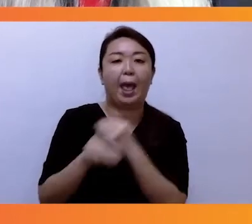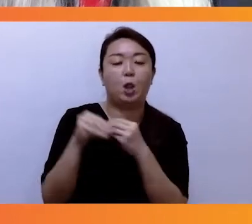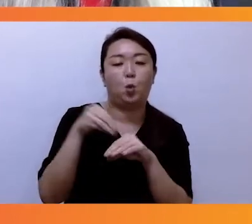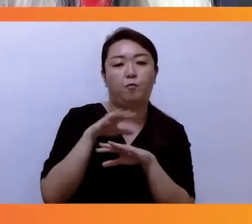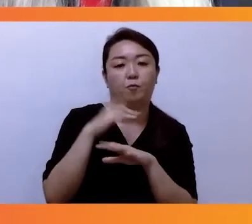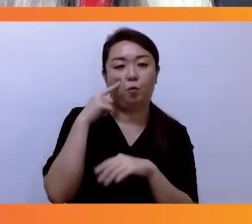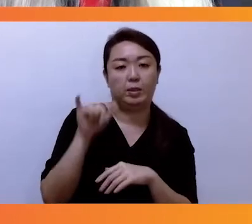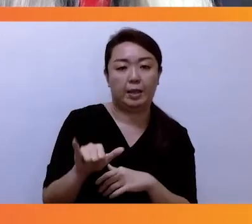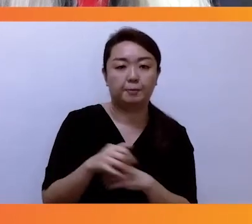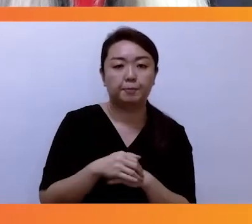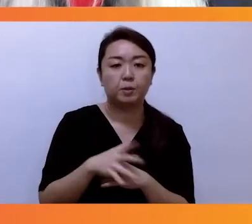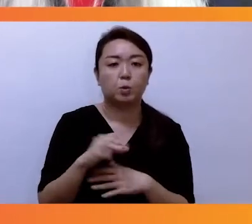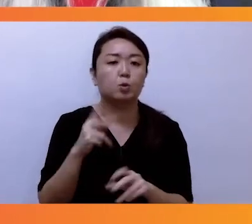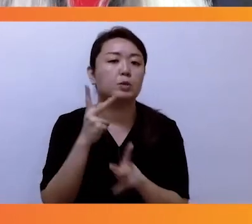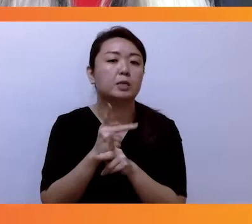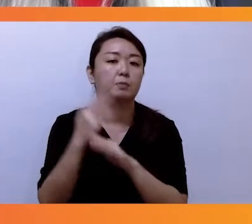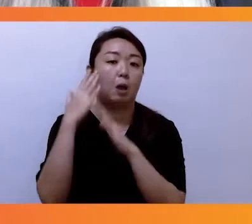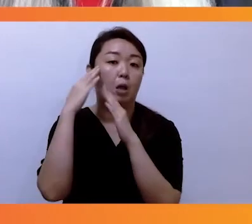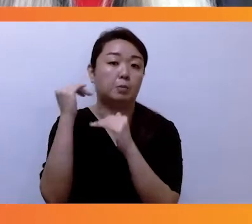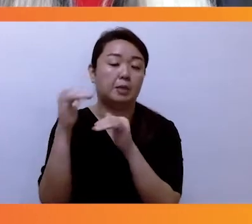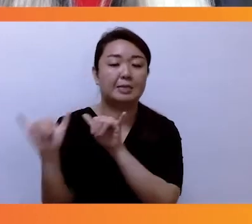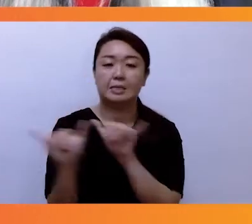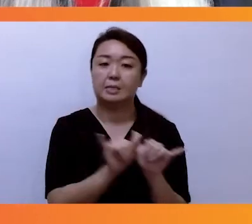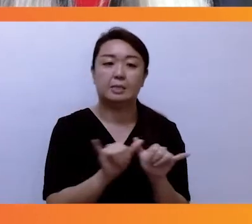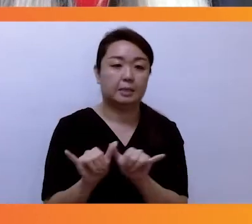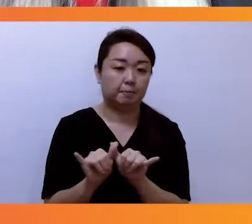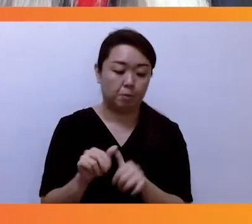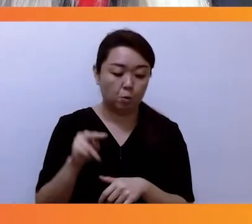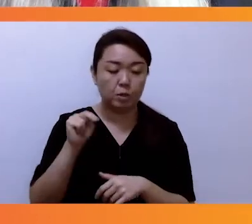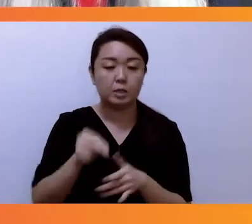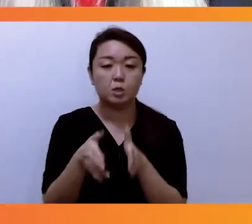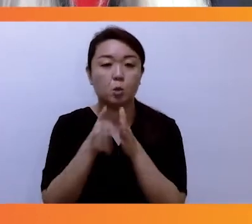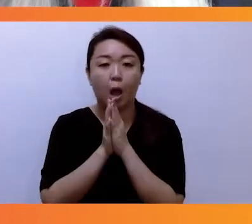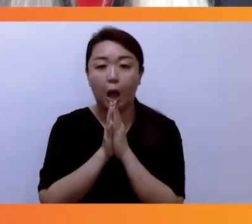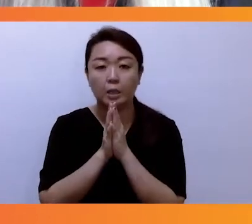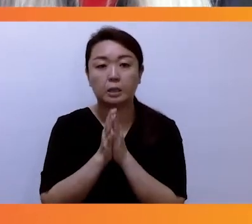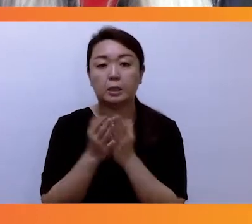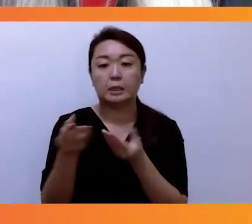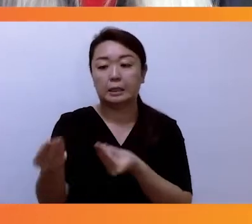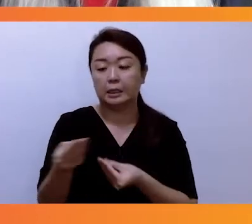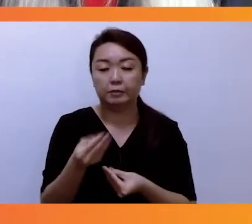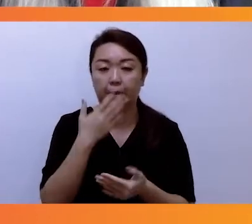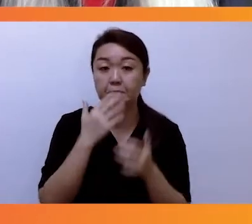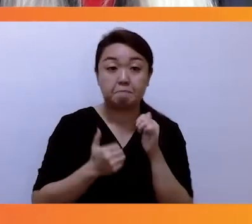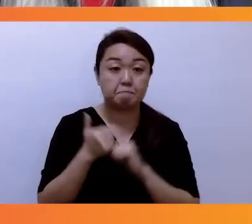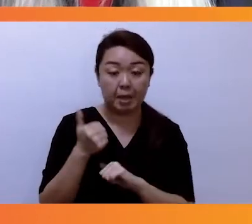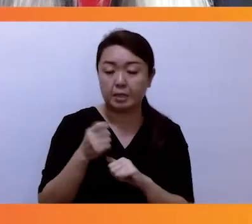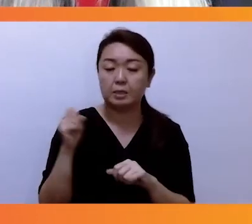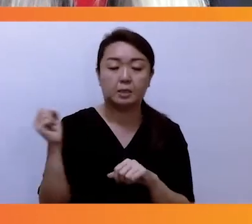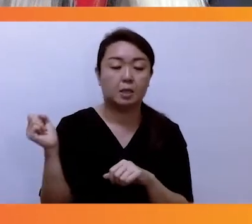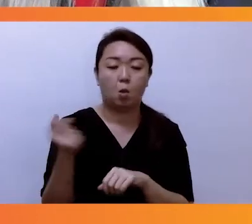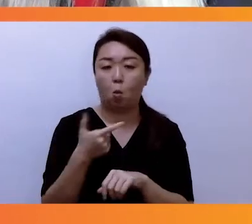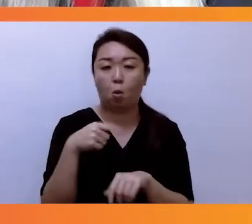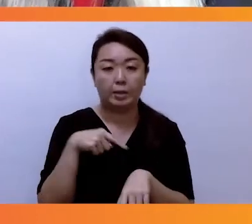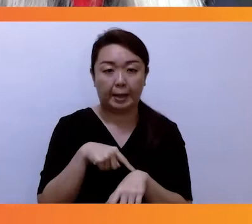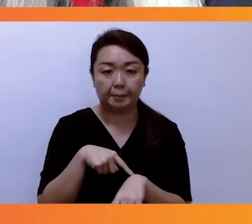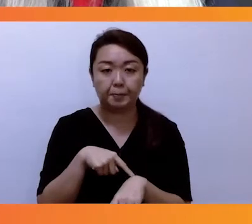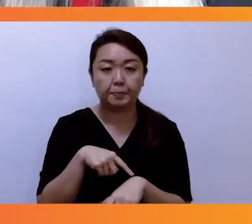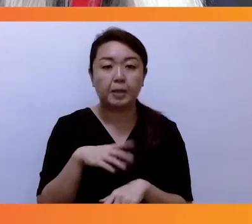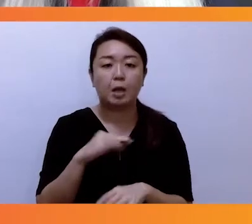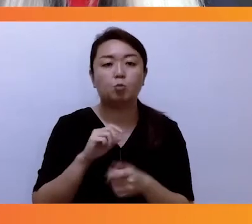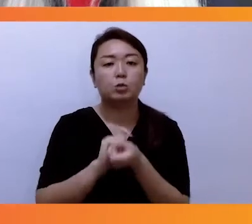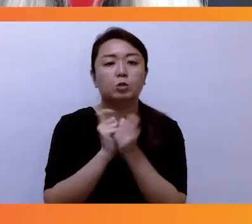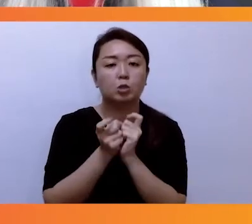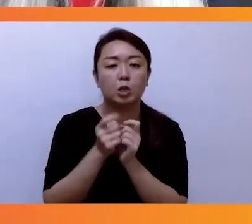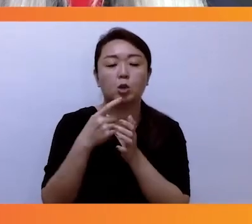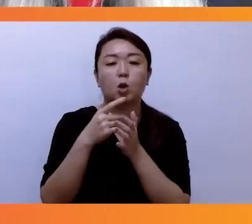for that. We need to keep our expectations the same. We need to ask them to give us their best at all times,